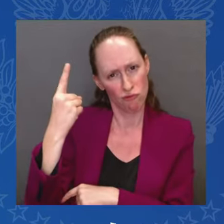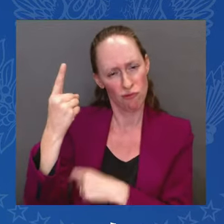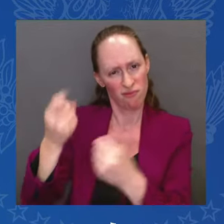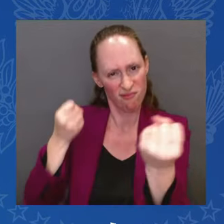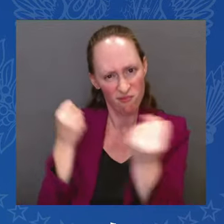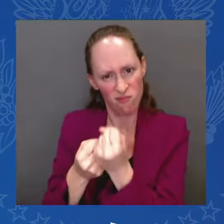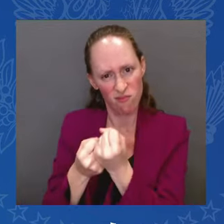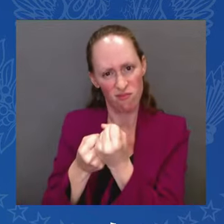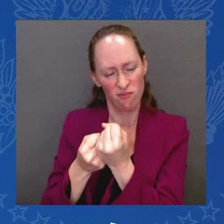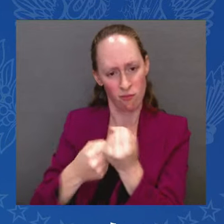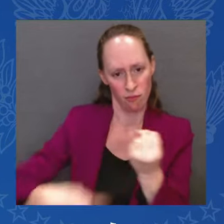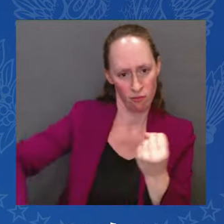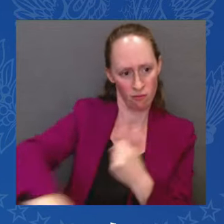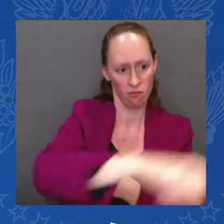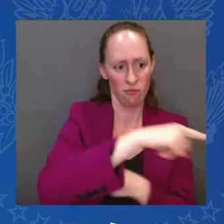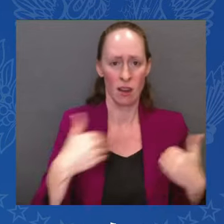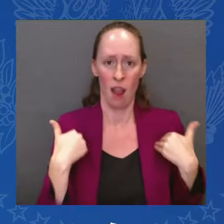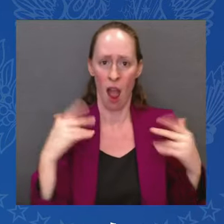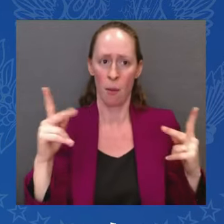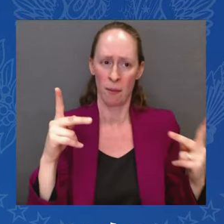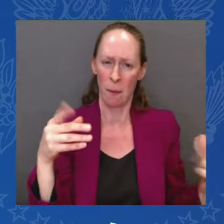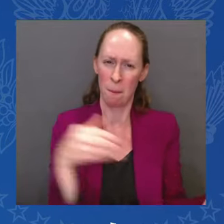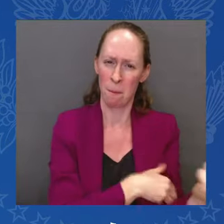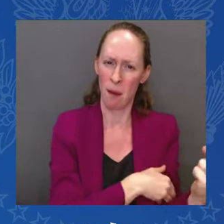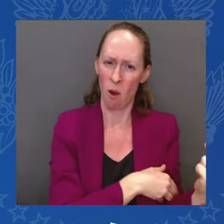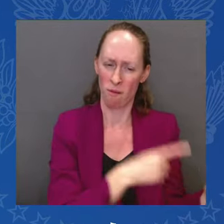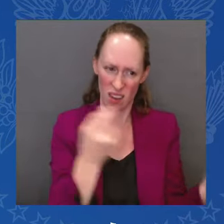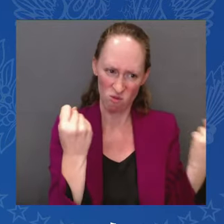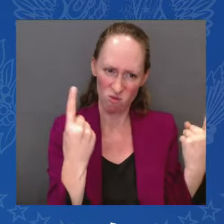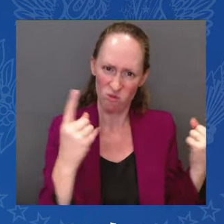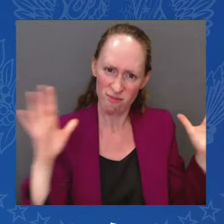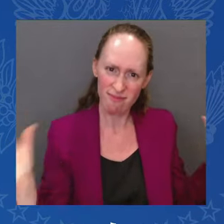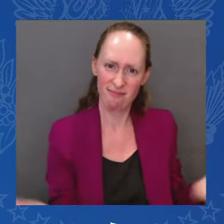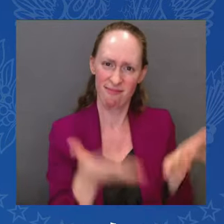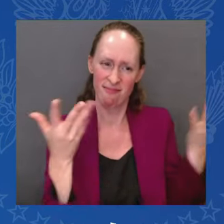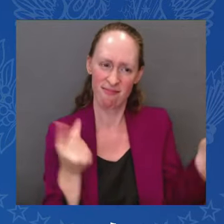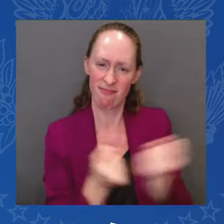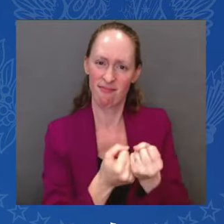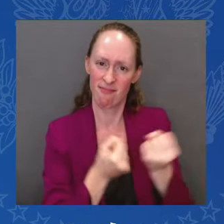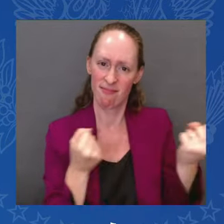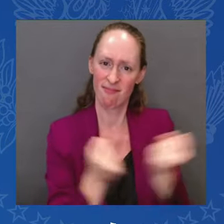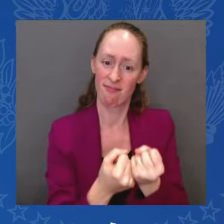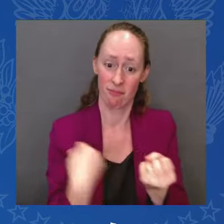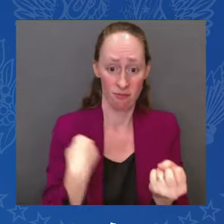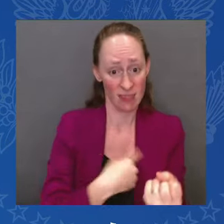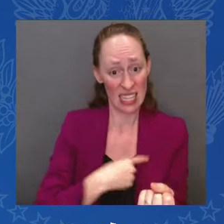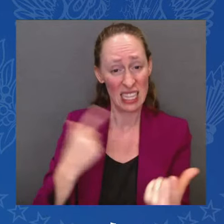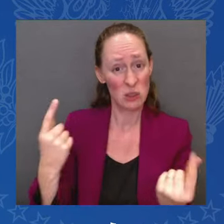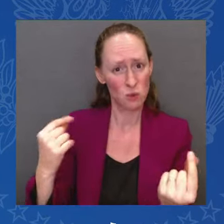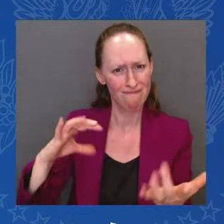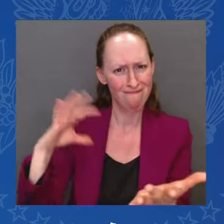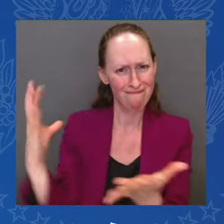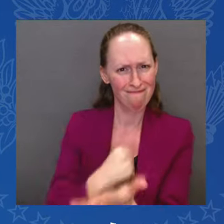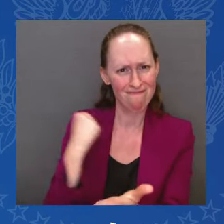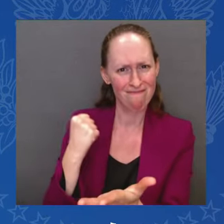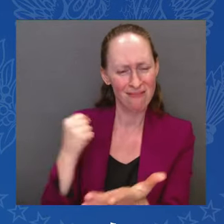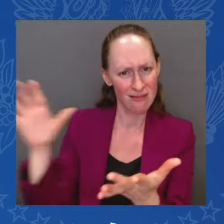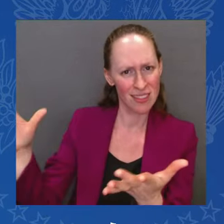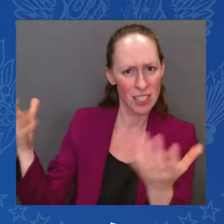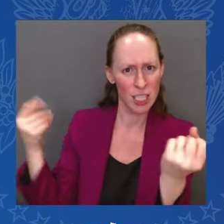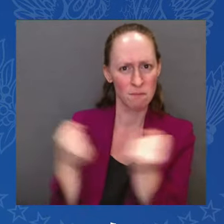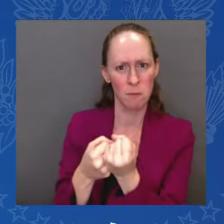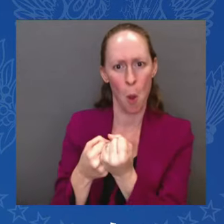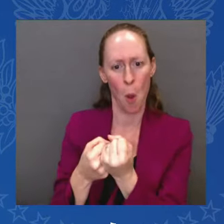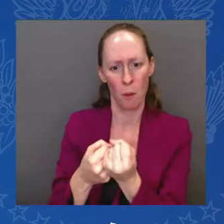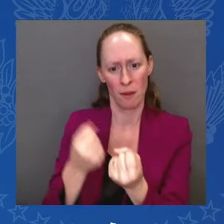president fighting for the world that we deserve. Today, as this administration announces yet another piece of groundbreaking action in the fight to save